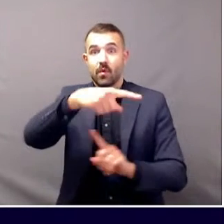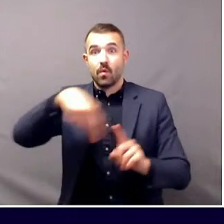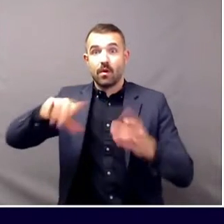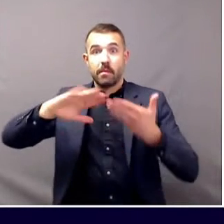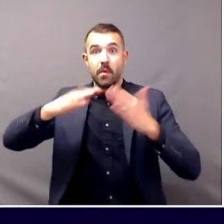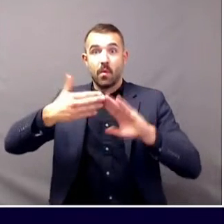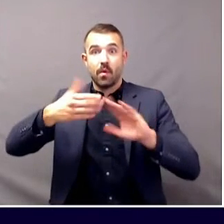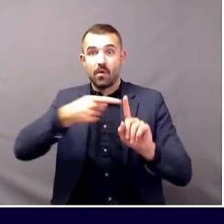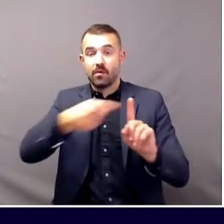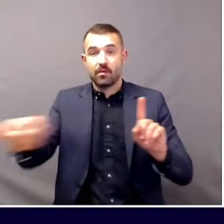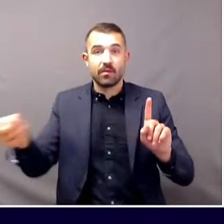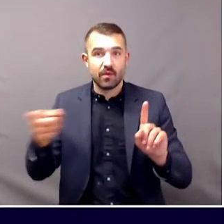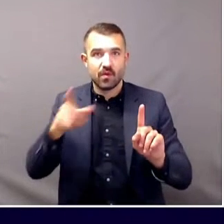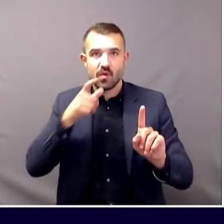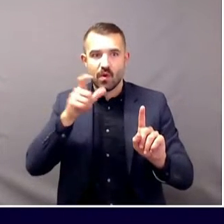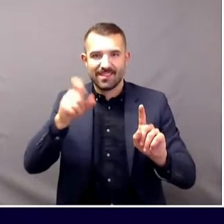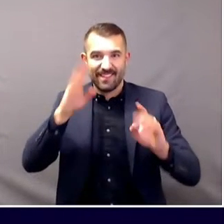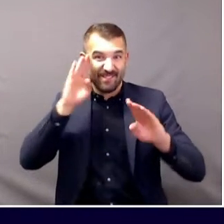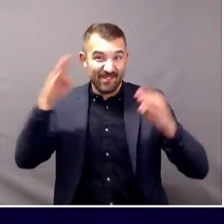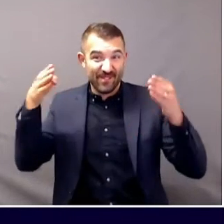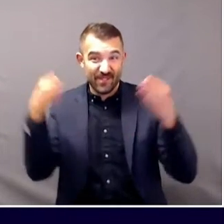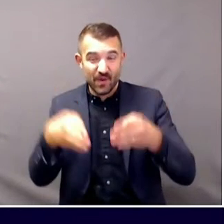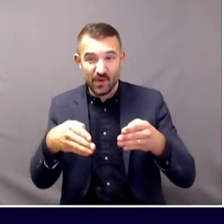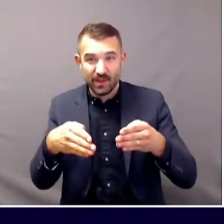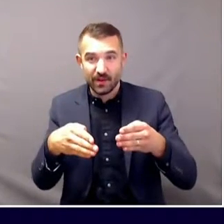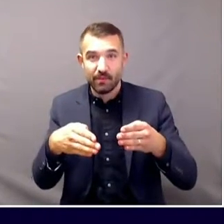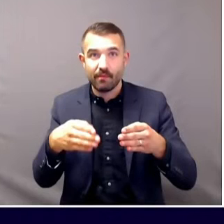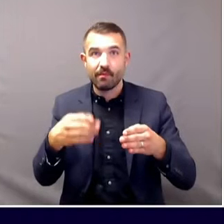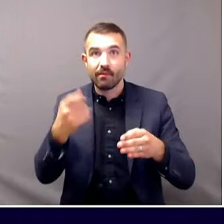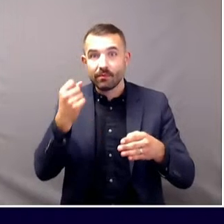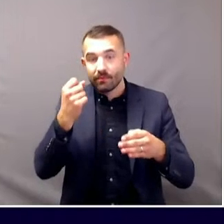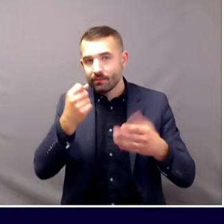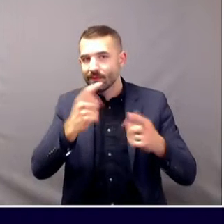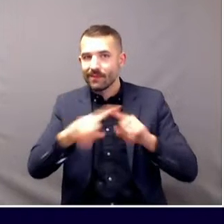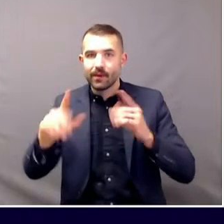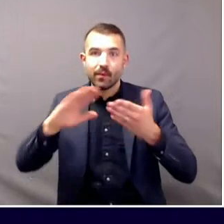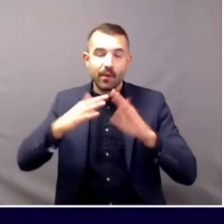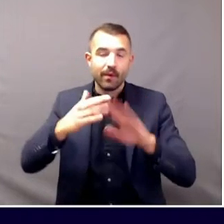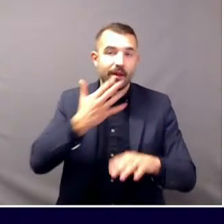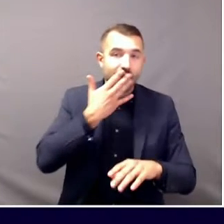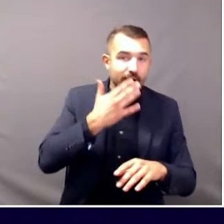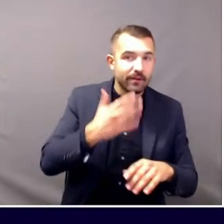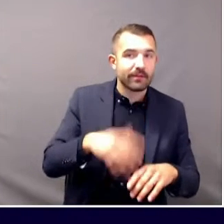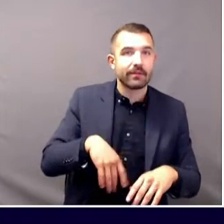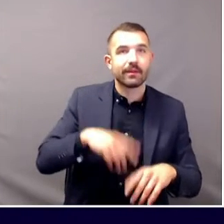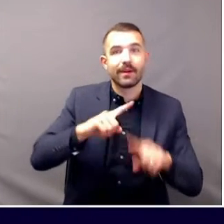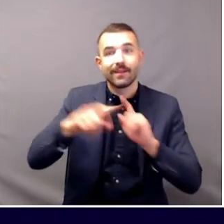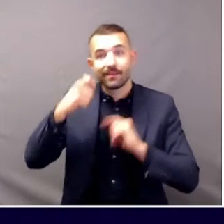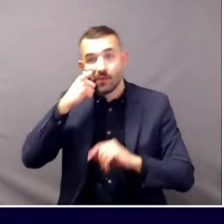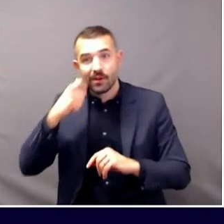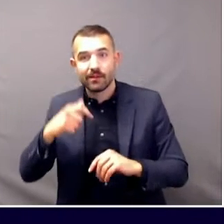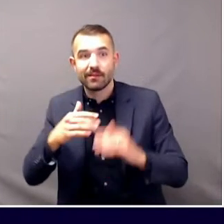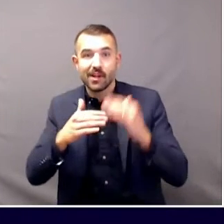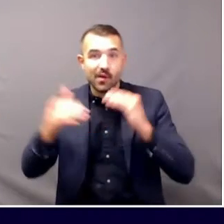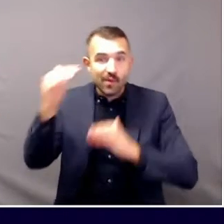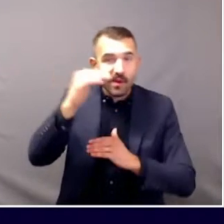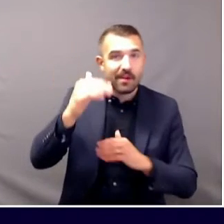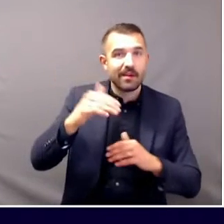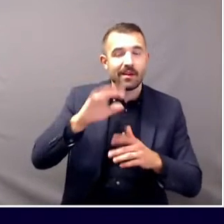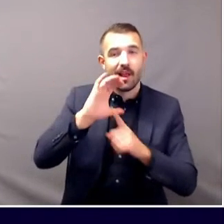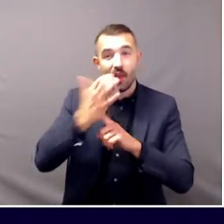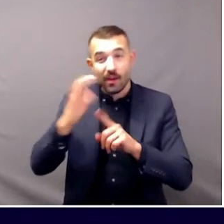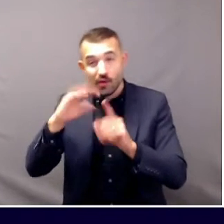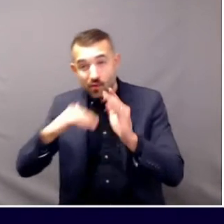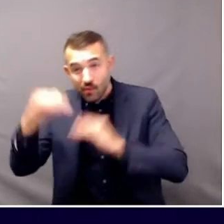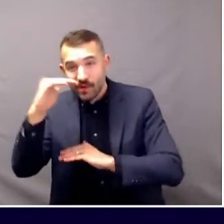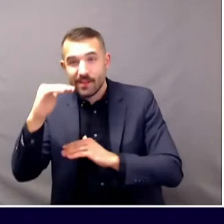extra focus on communities of color, given the racial and ethnic disparities that we've seen in Maine. So those organizations are themselves